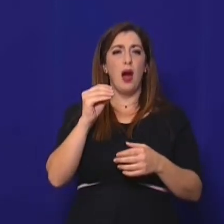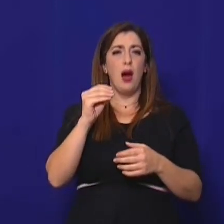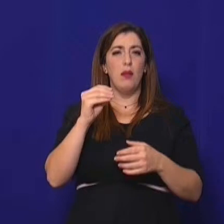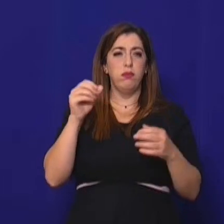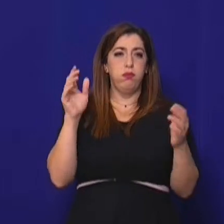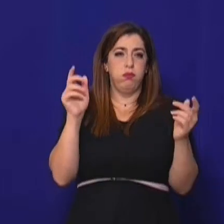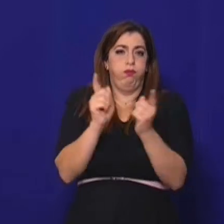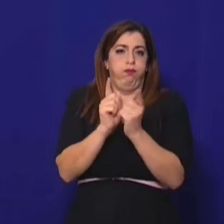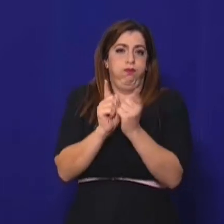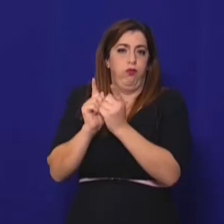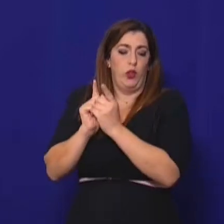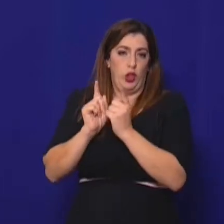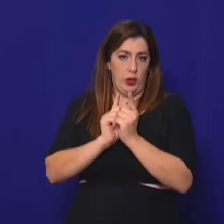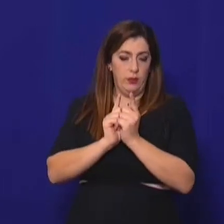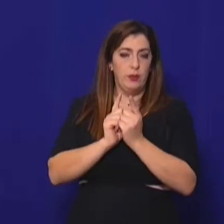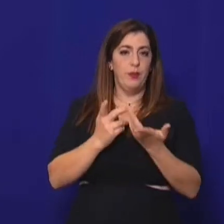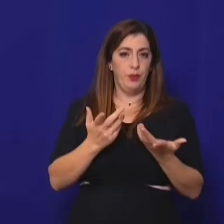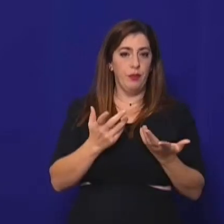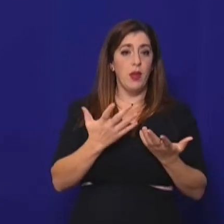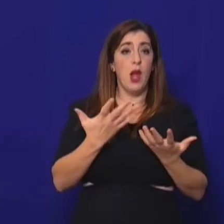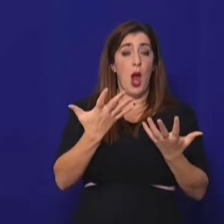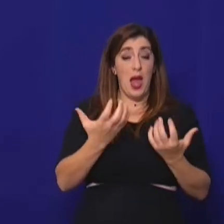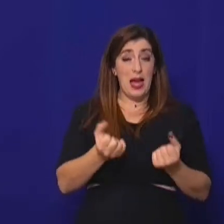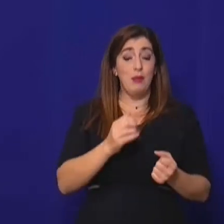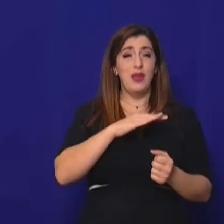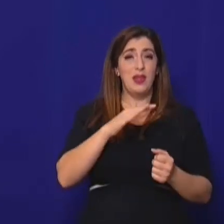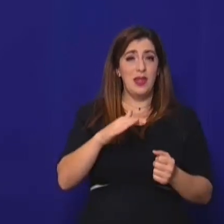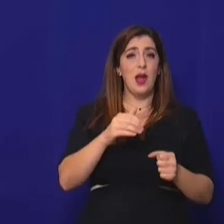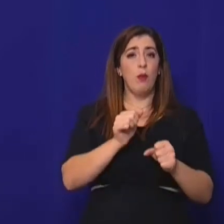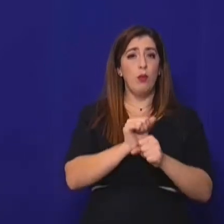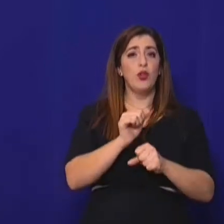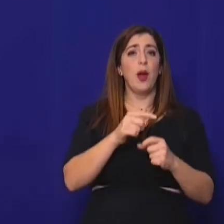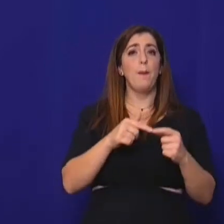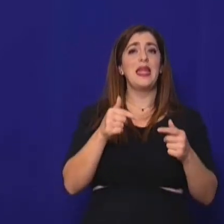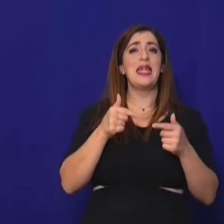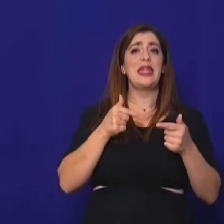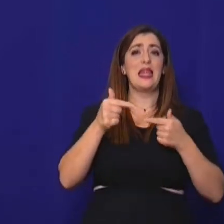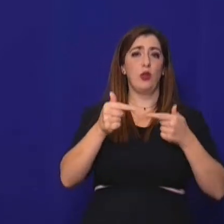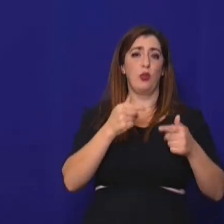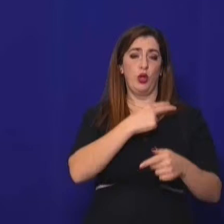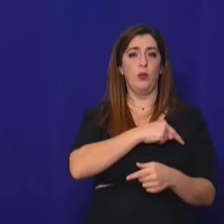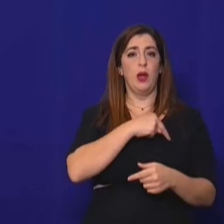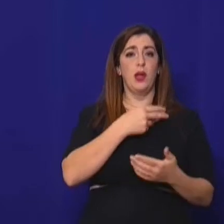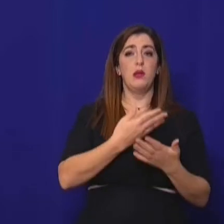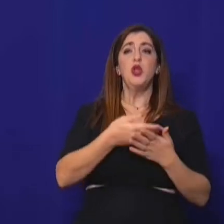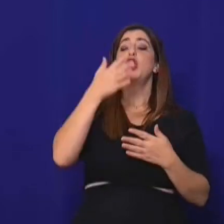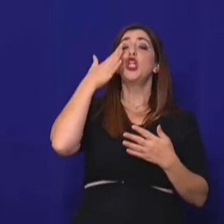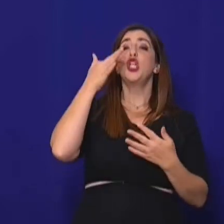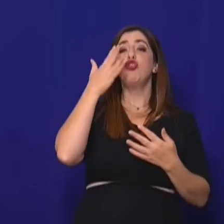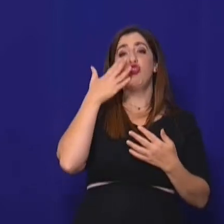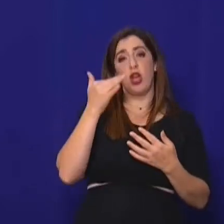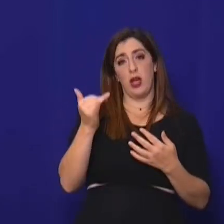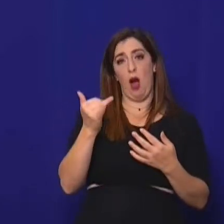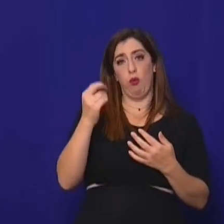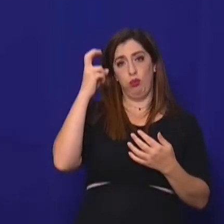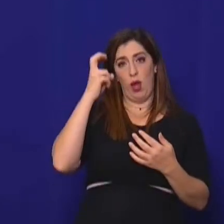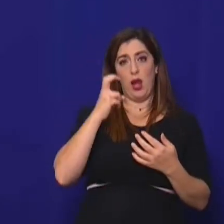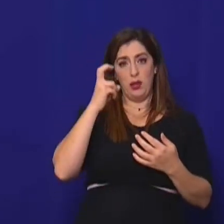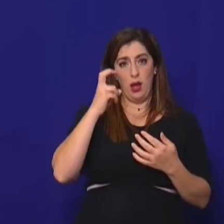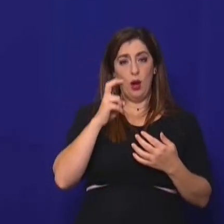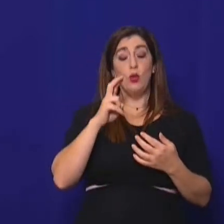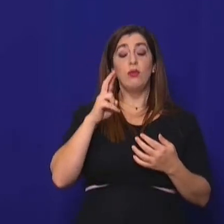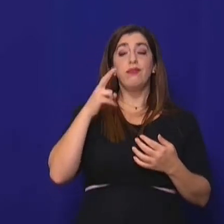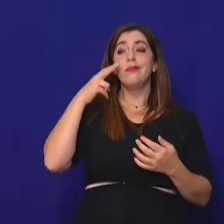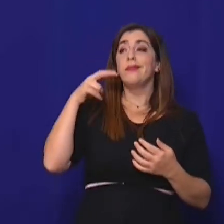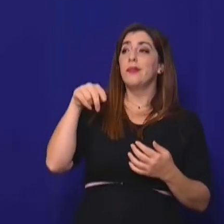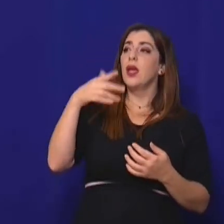jagħmlu wkoll għandhom delegated authority anke mill-Public Health Act biex huma wkoll ikunu qegħdin jagħmlu inspections fuq il-basis u jaraw li